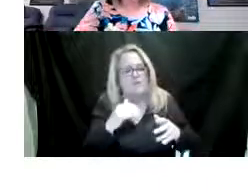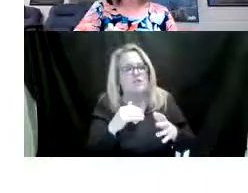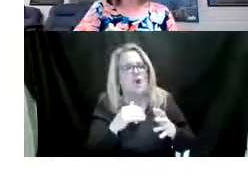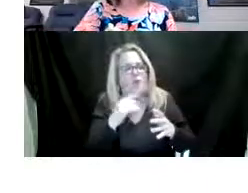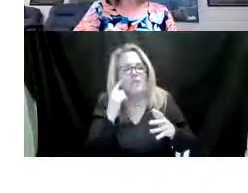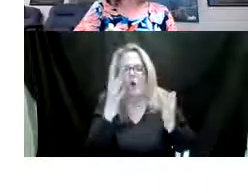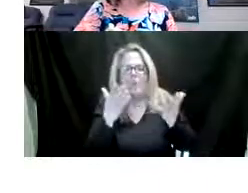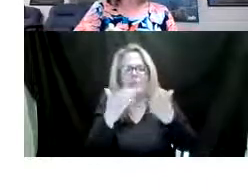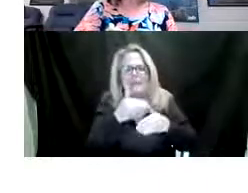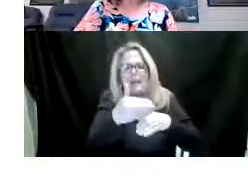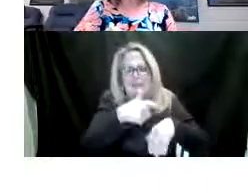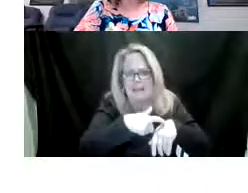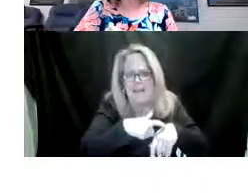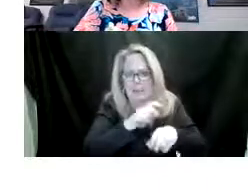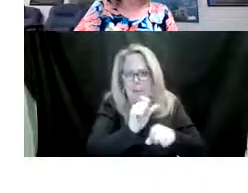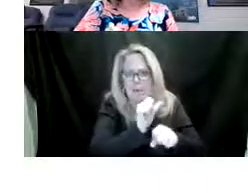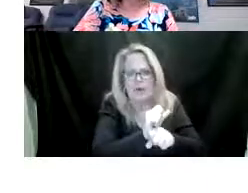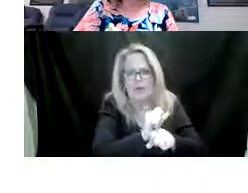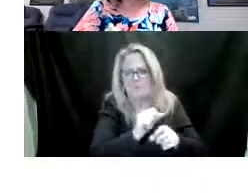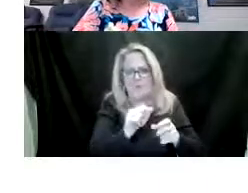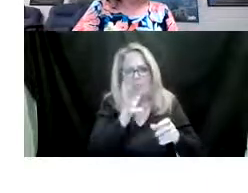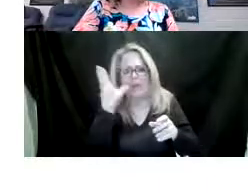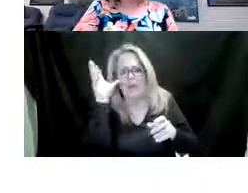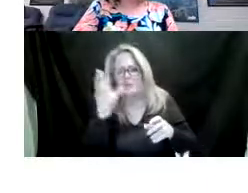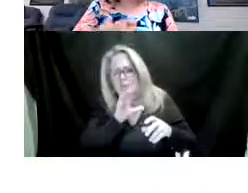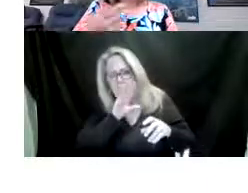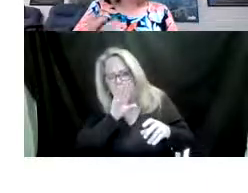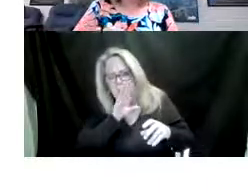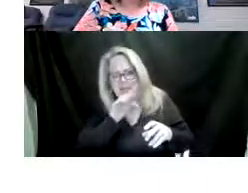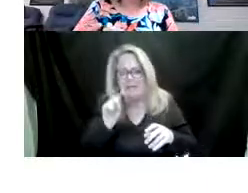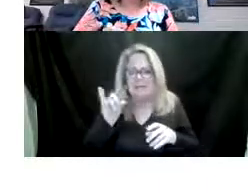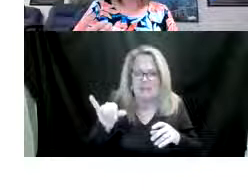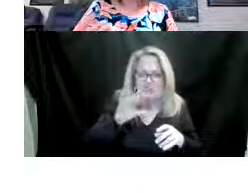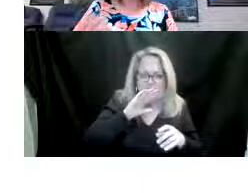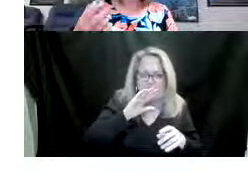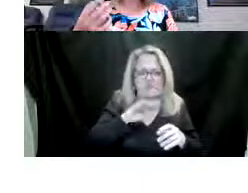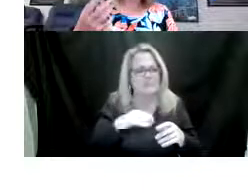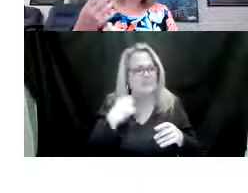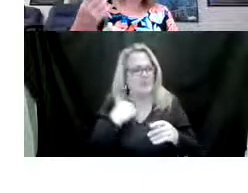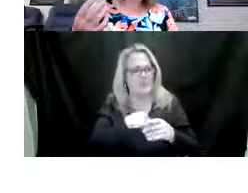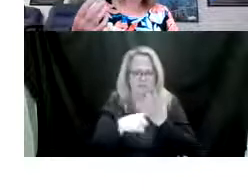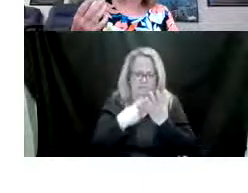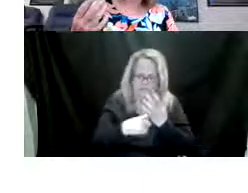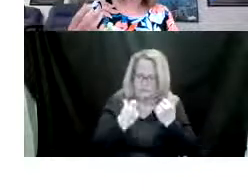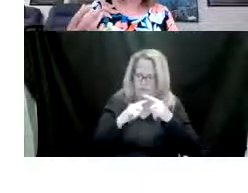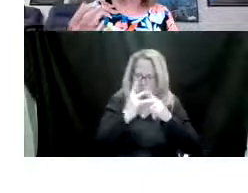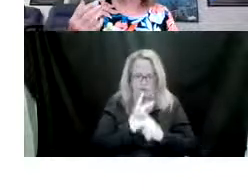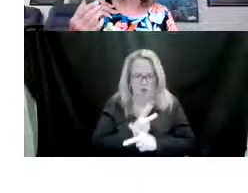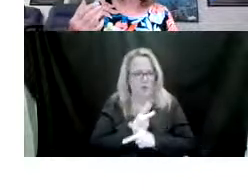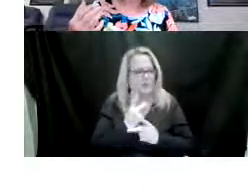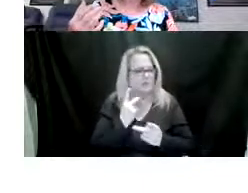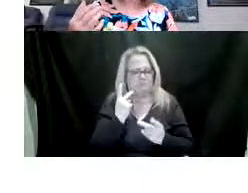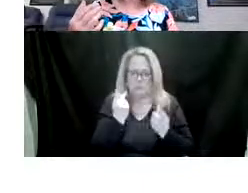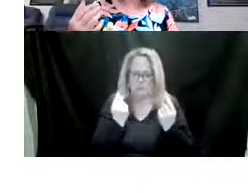of course, were very distraught, and so was Timmy. And so we tried to figure out. So we thought, well, maybe we would try.